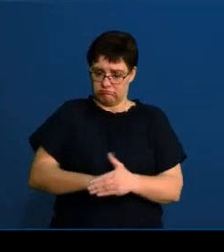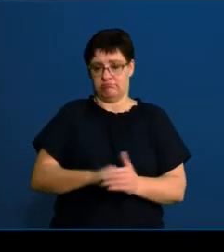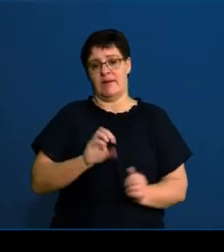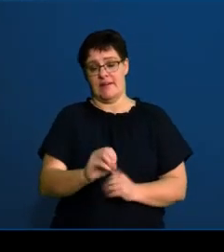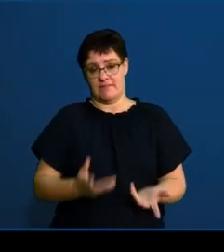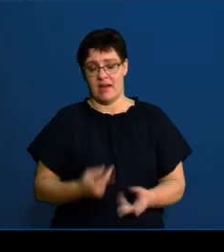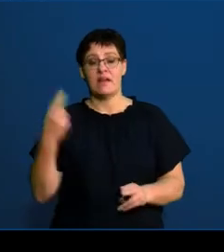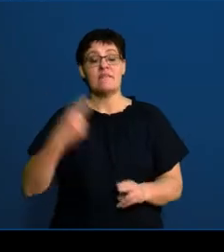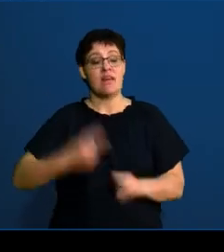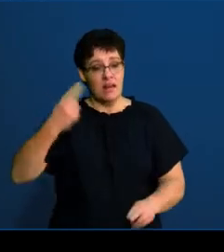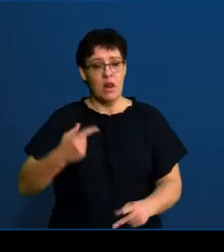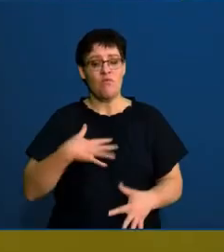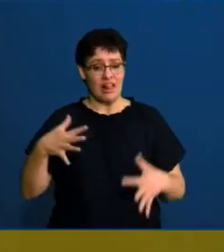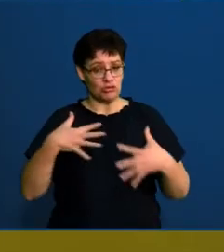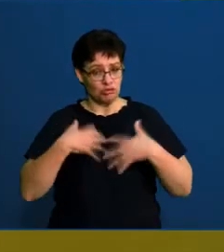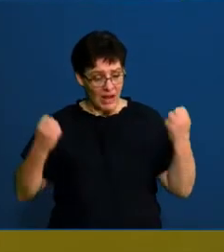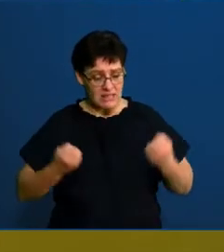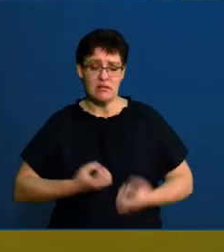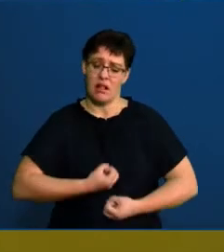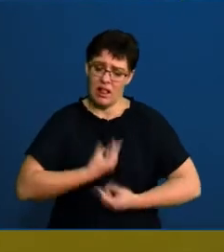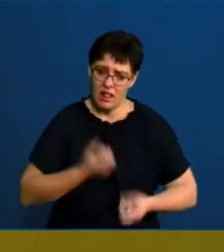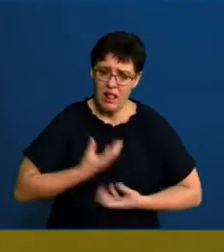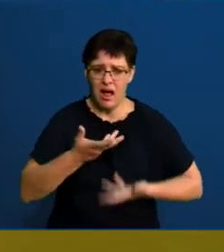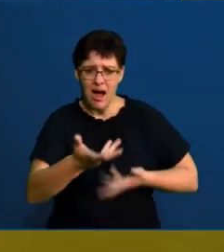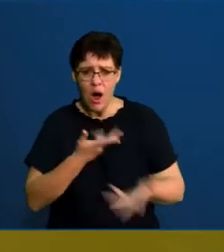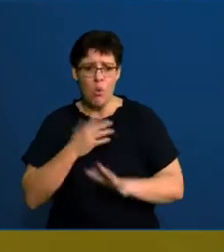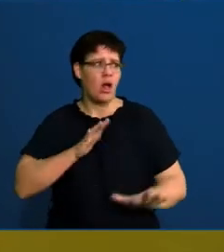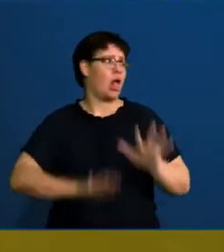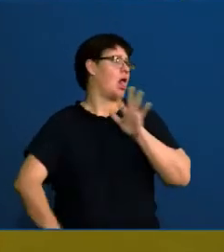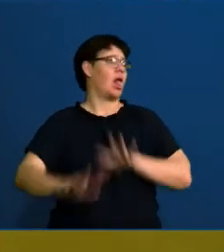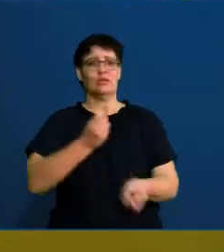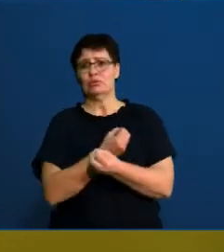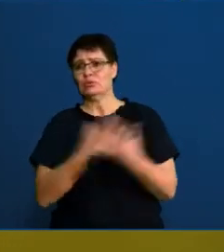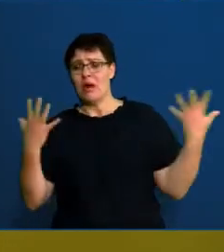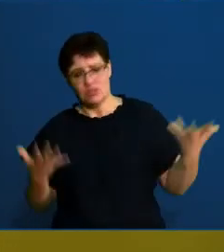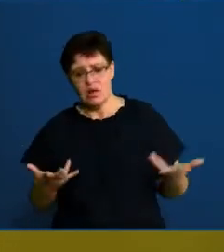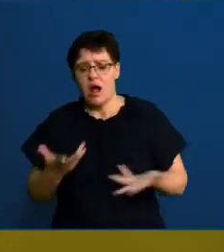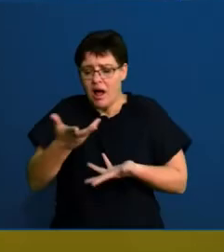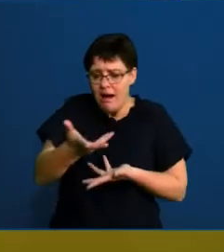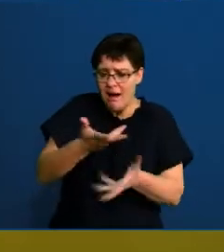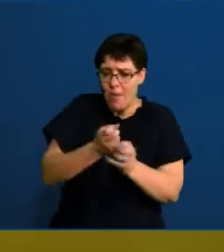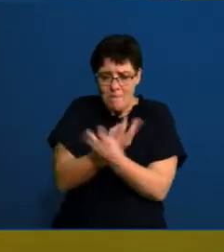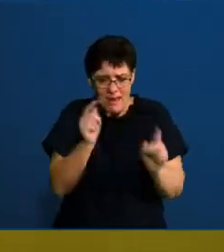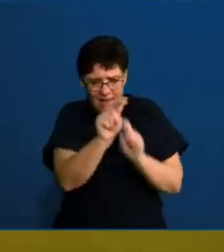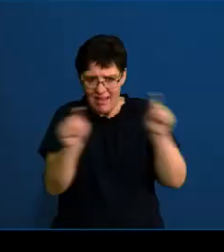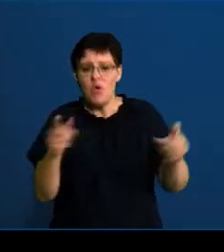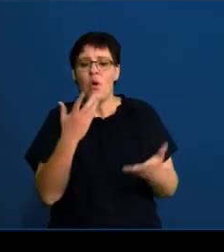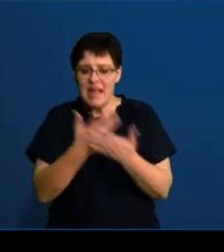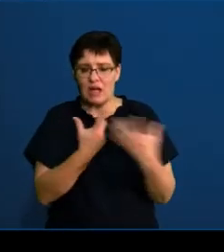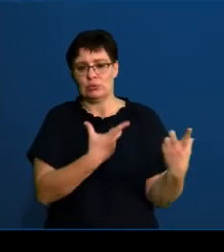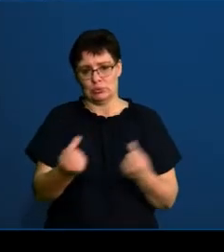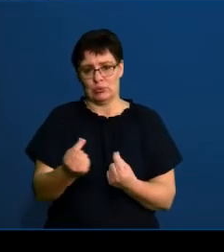finally, if you're feeling stressed and just seems so overwhelming and too much, Remember, you've got this, but there are